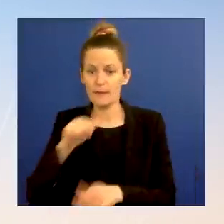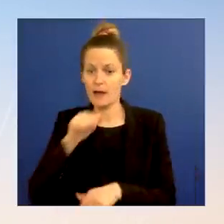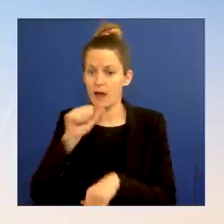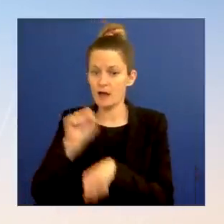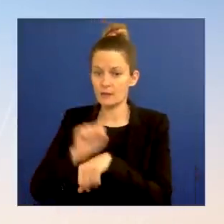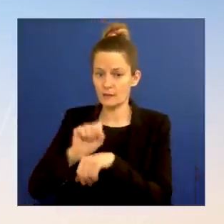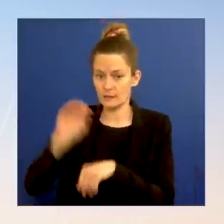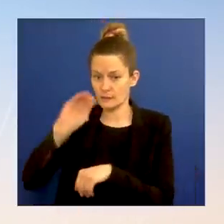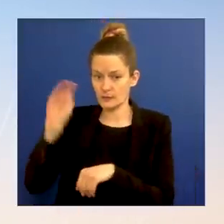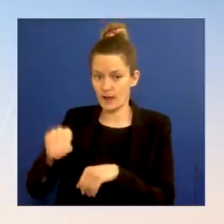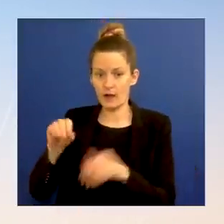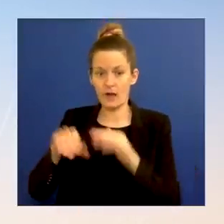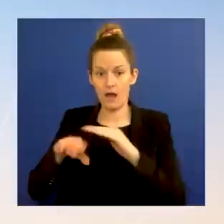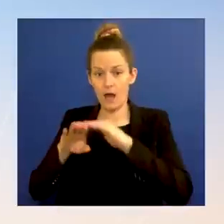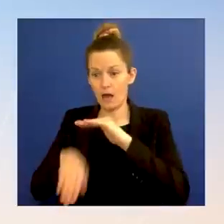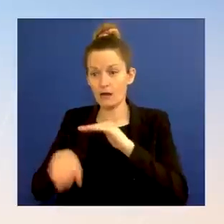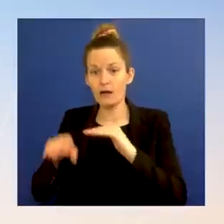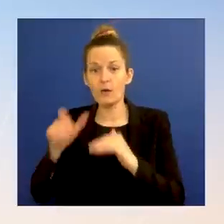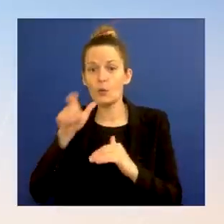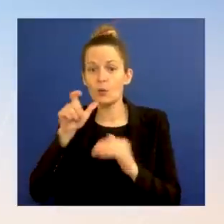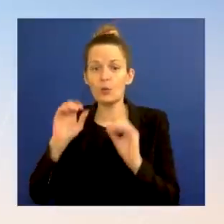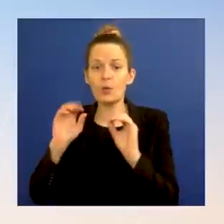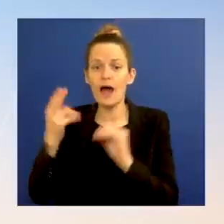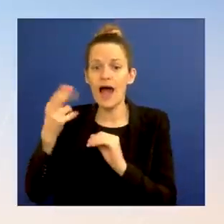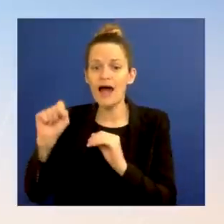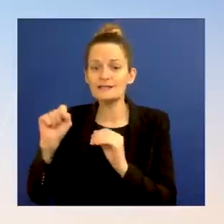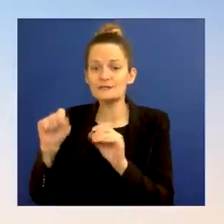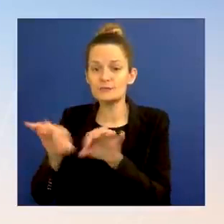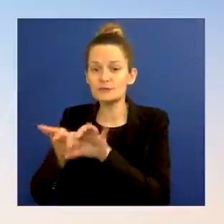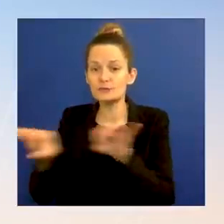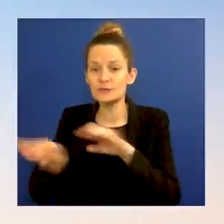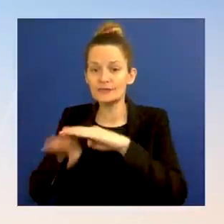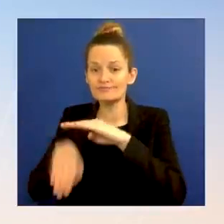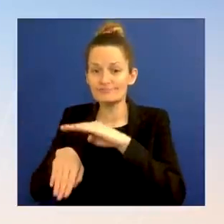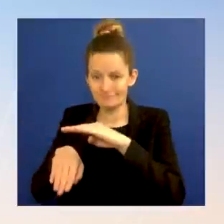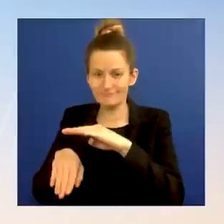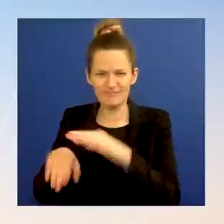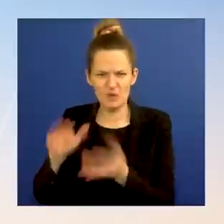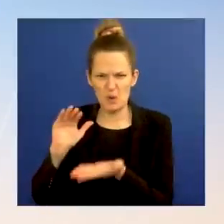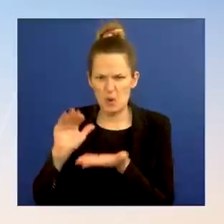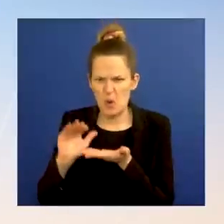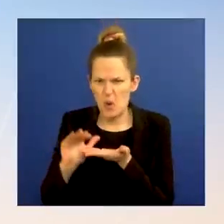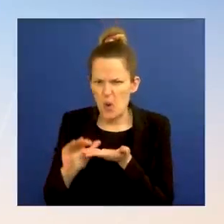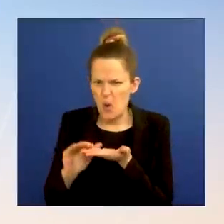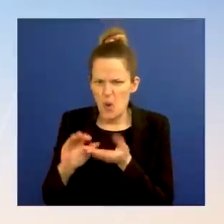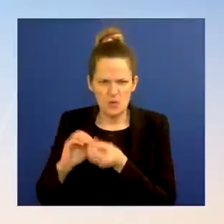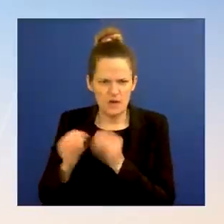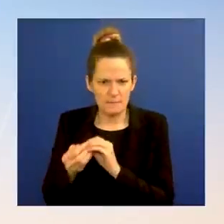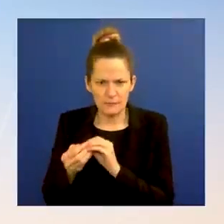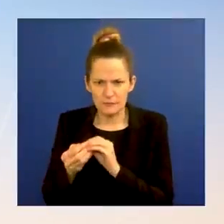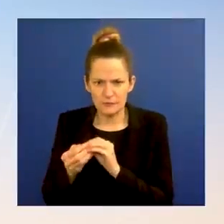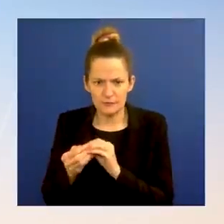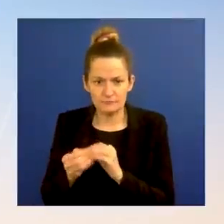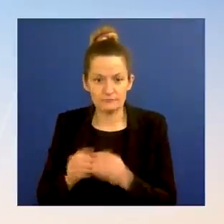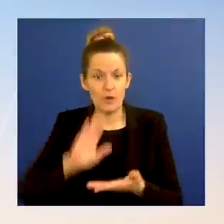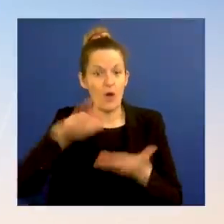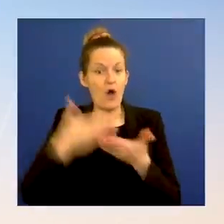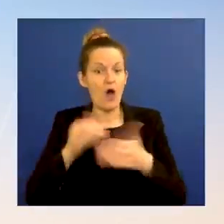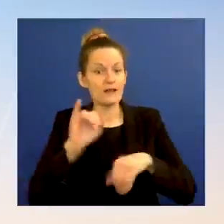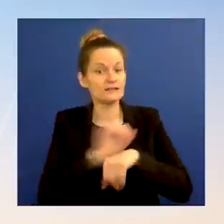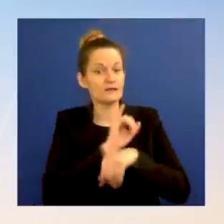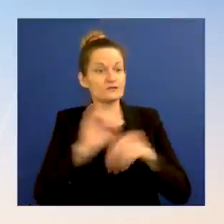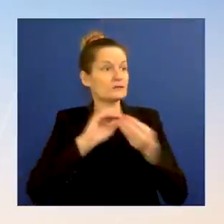the lowest on record. And employment in all major industries either grew or held steady. Last year, the economy created